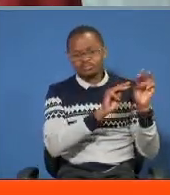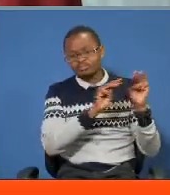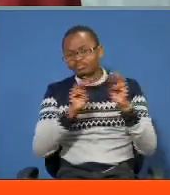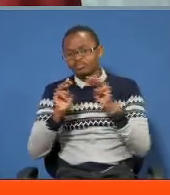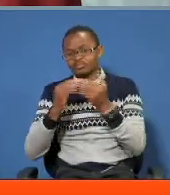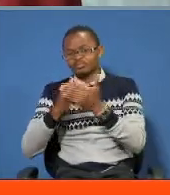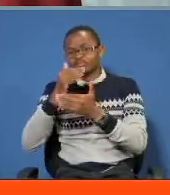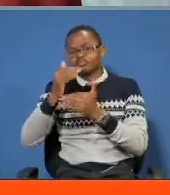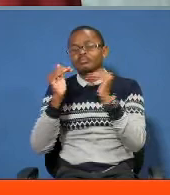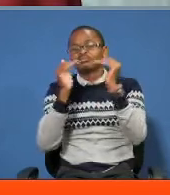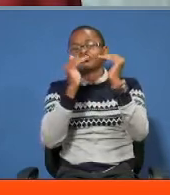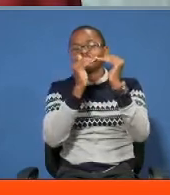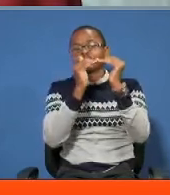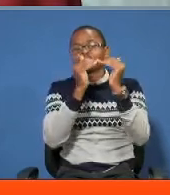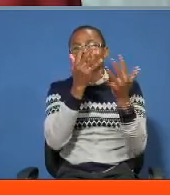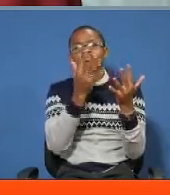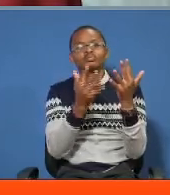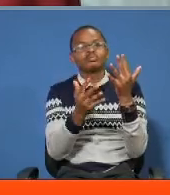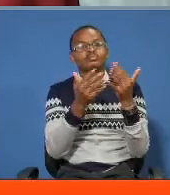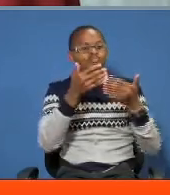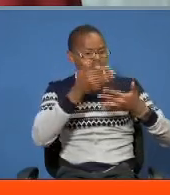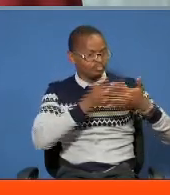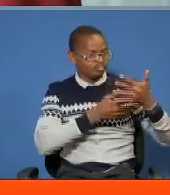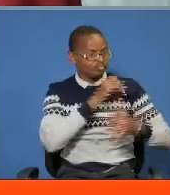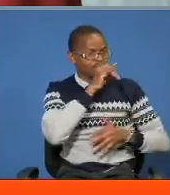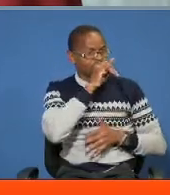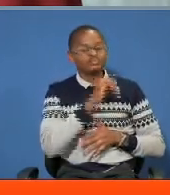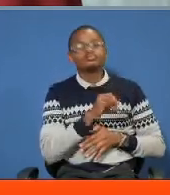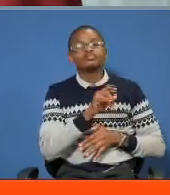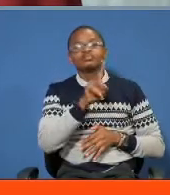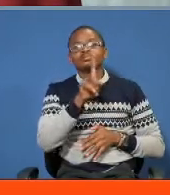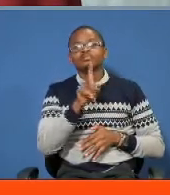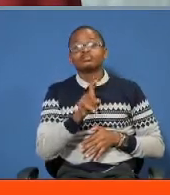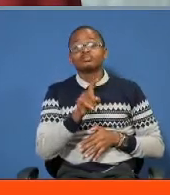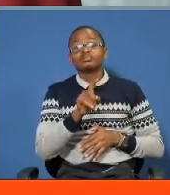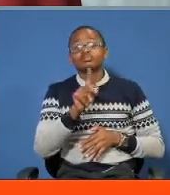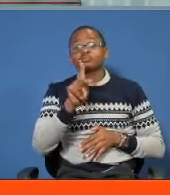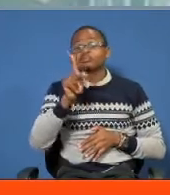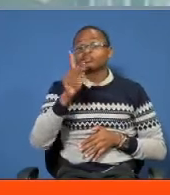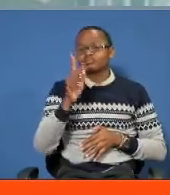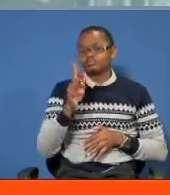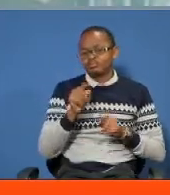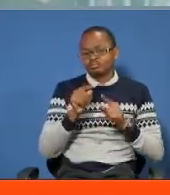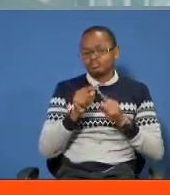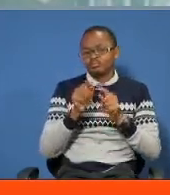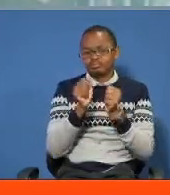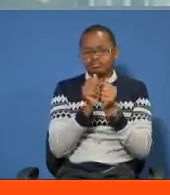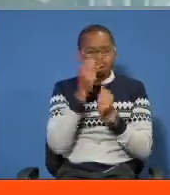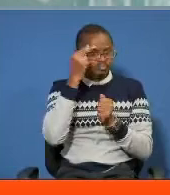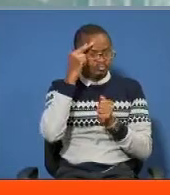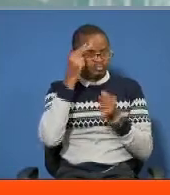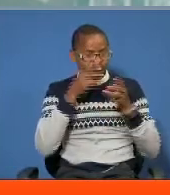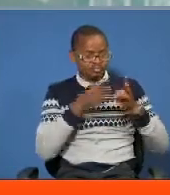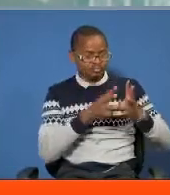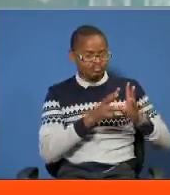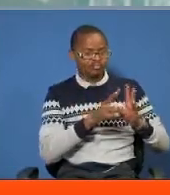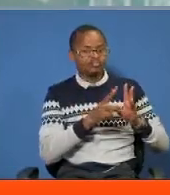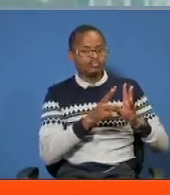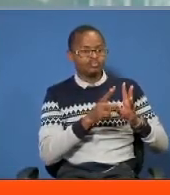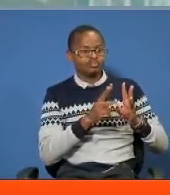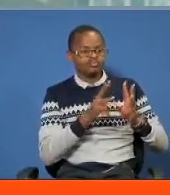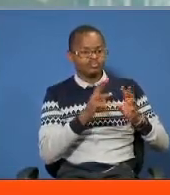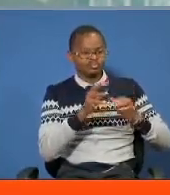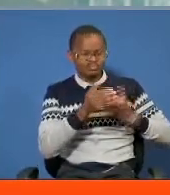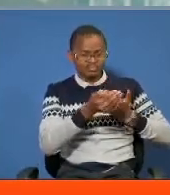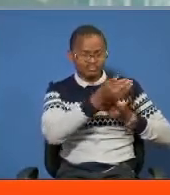help move to the next level, depending on what the business model is? And as Kenya, as we go along, we are looking for mechanisms